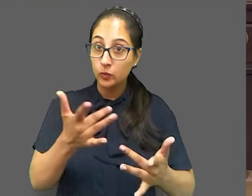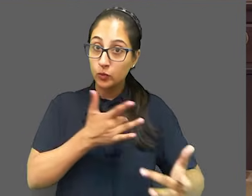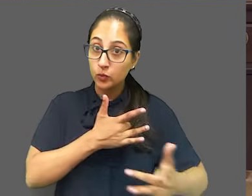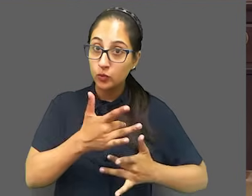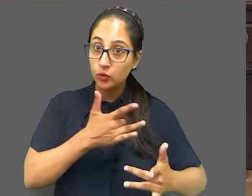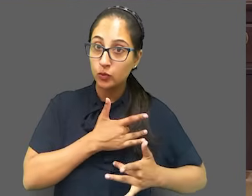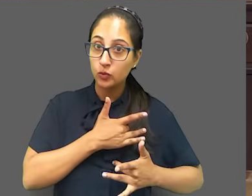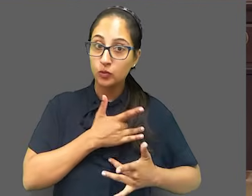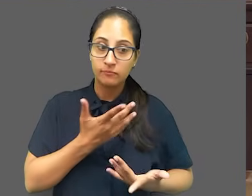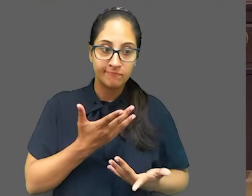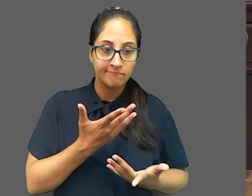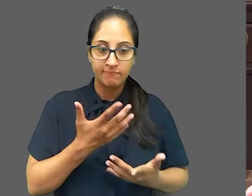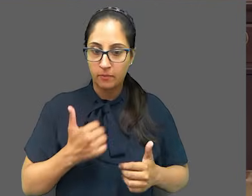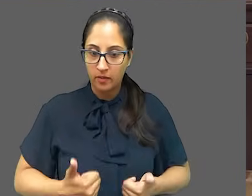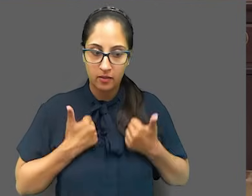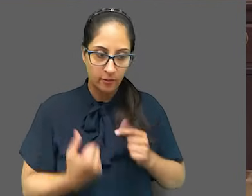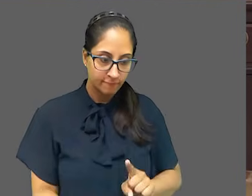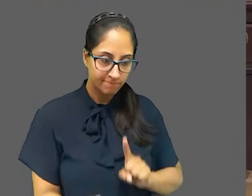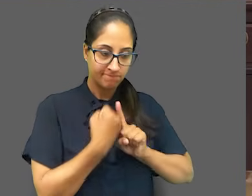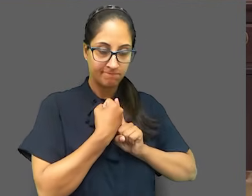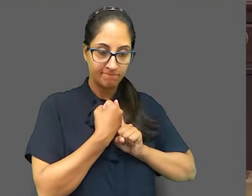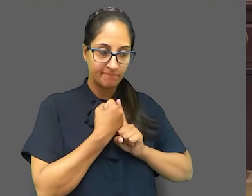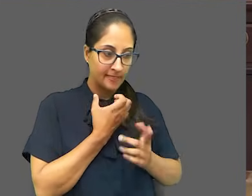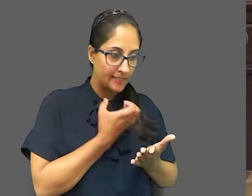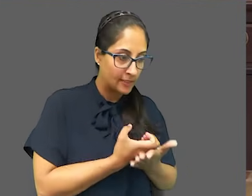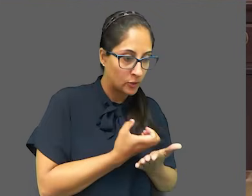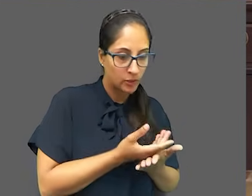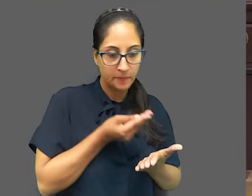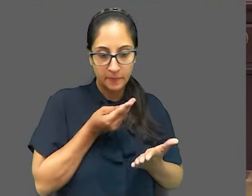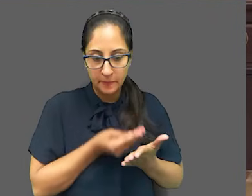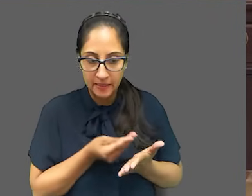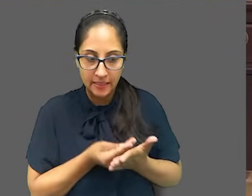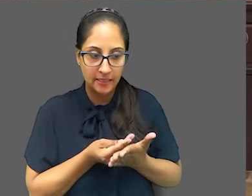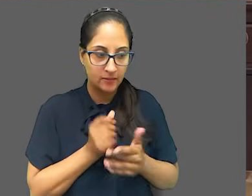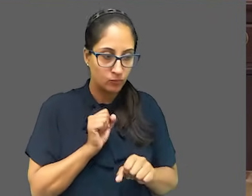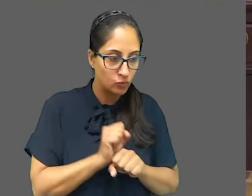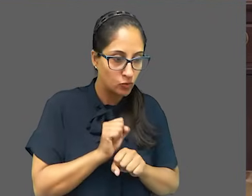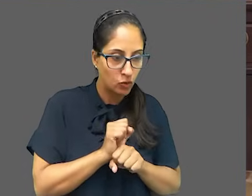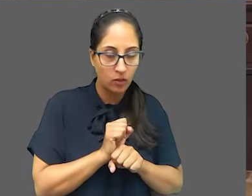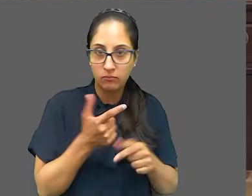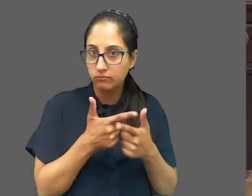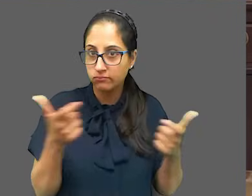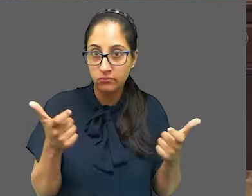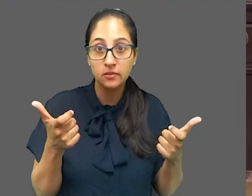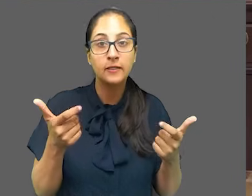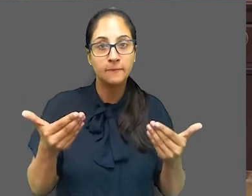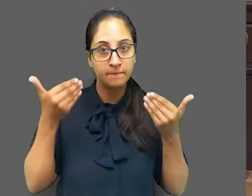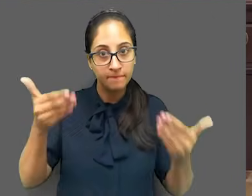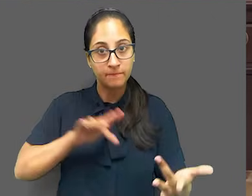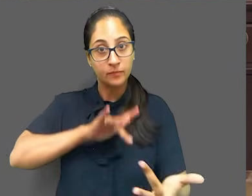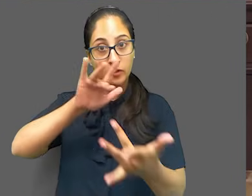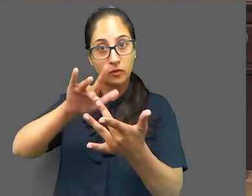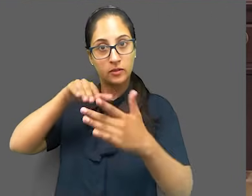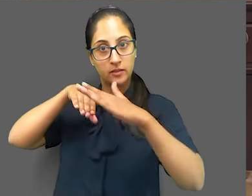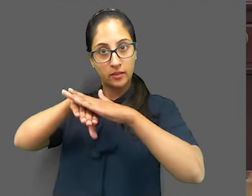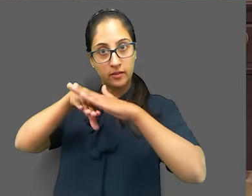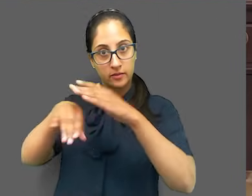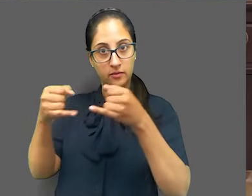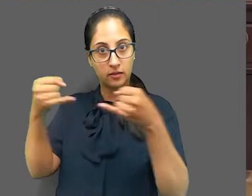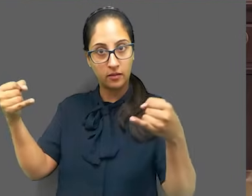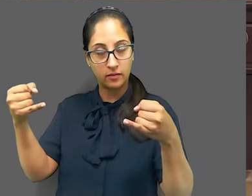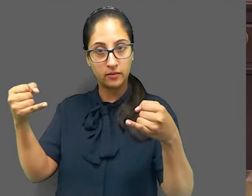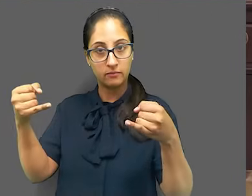economic situation and the options to consider, please do not hesitate to reach out through the access